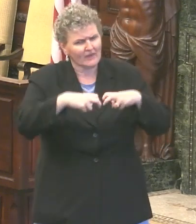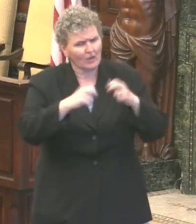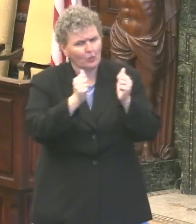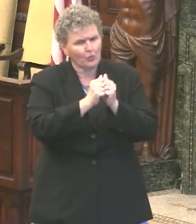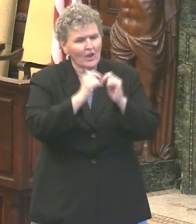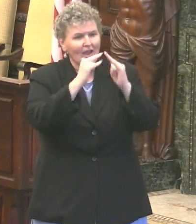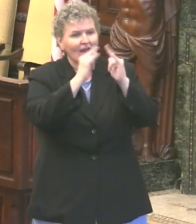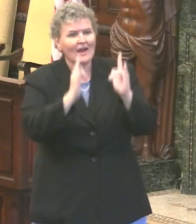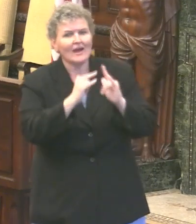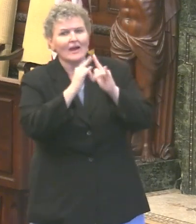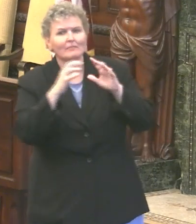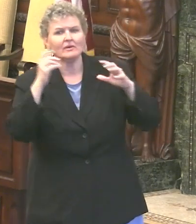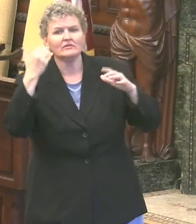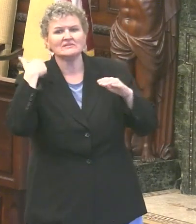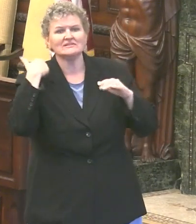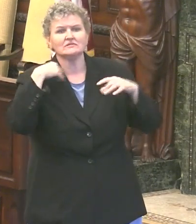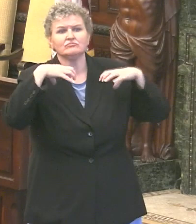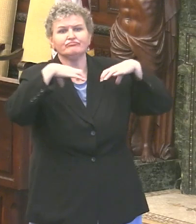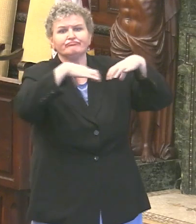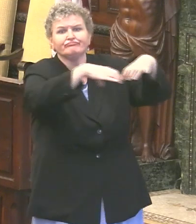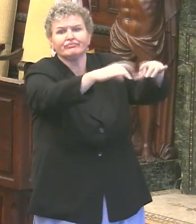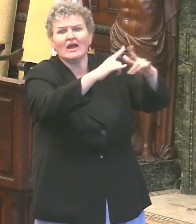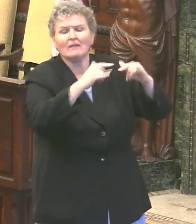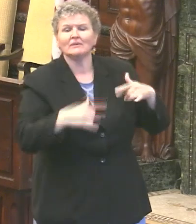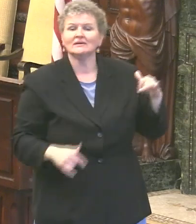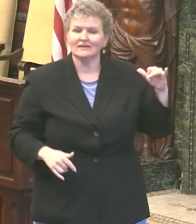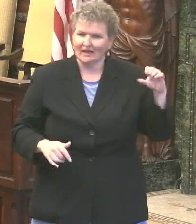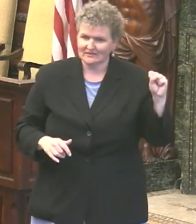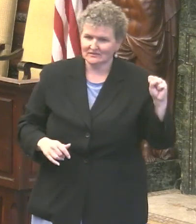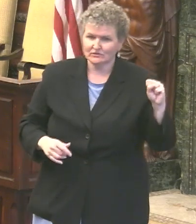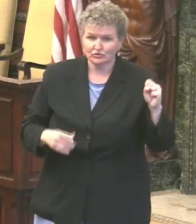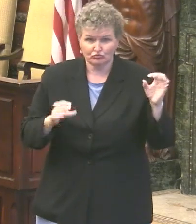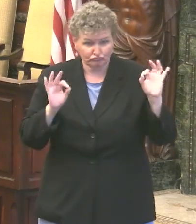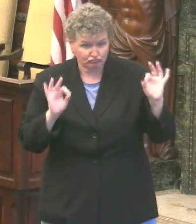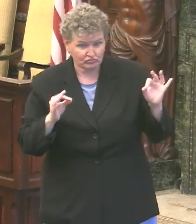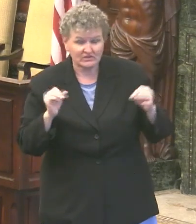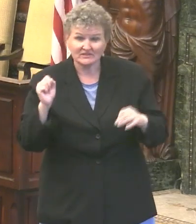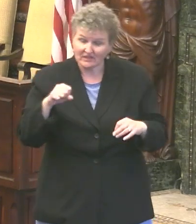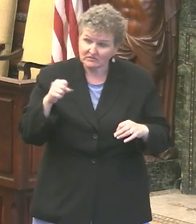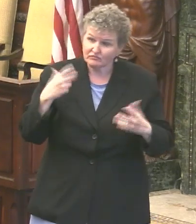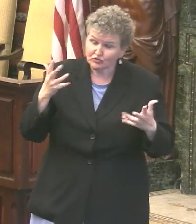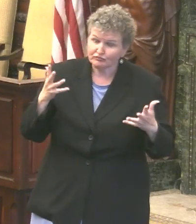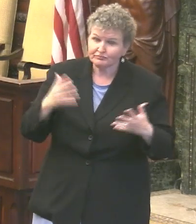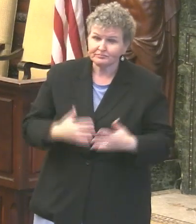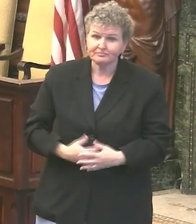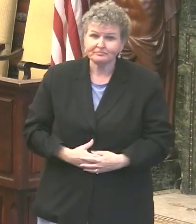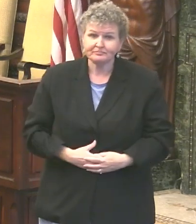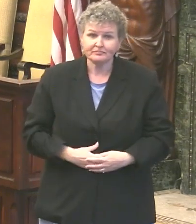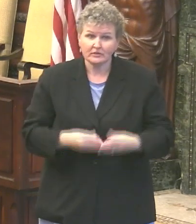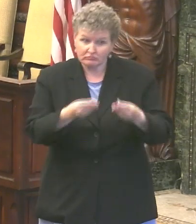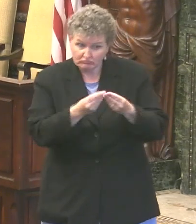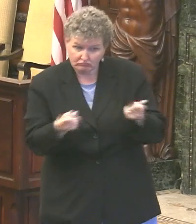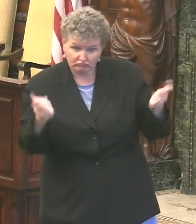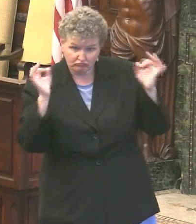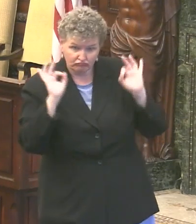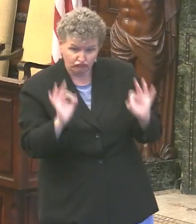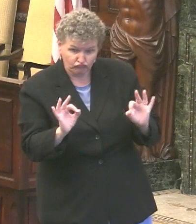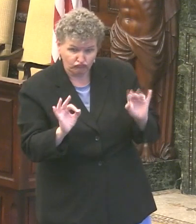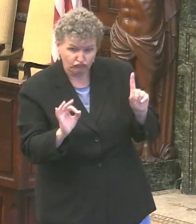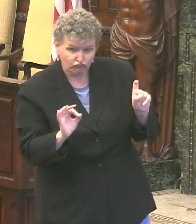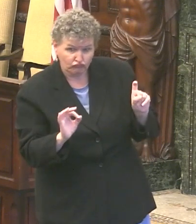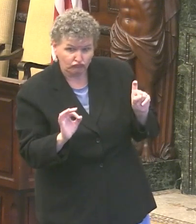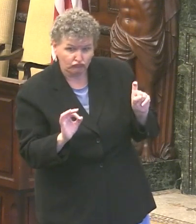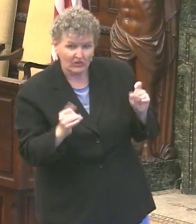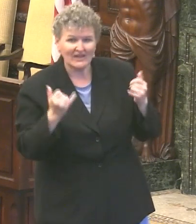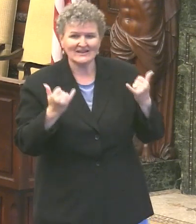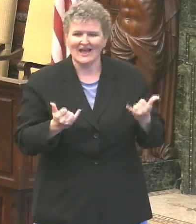And considering the heat, you have? Okay. Yes. And is there a resolution? Not at the moment, but we're working